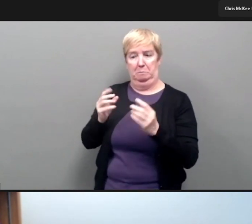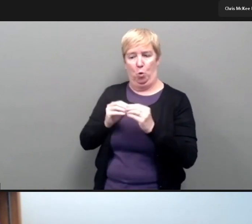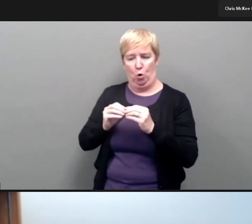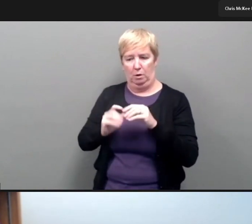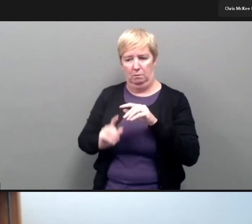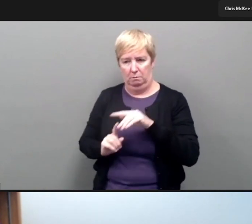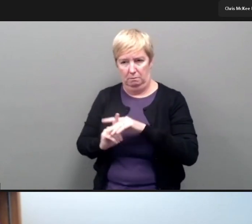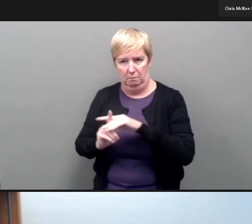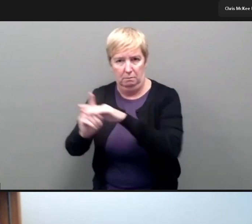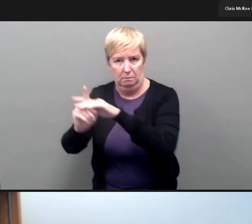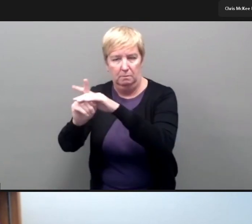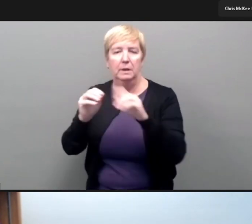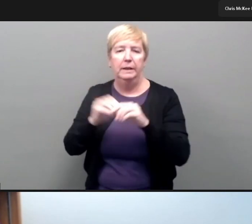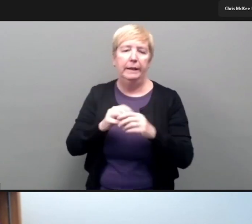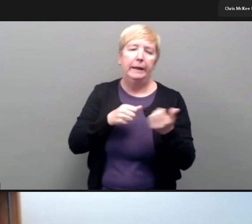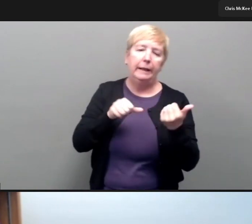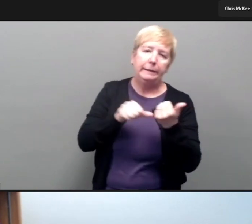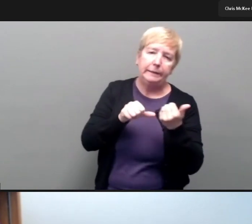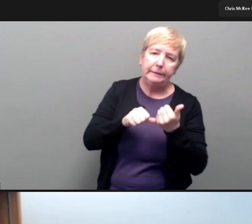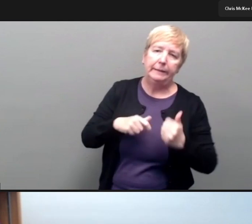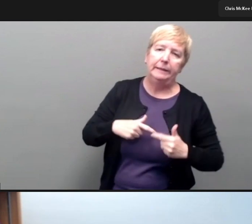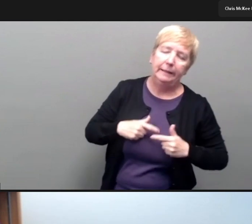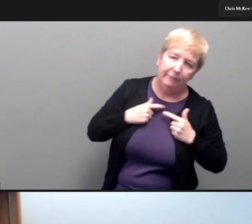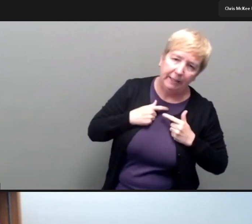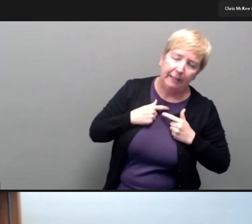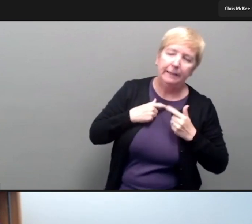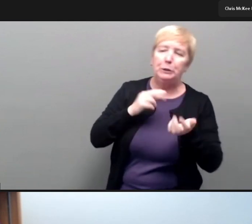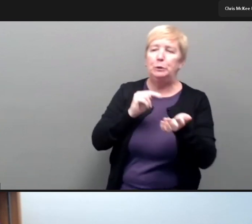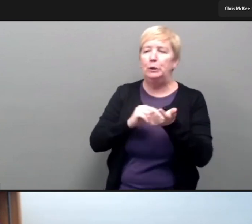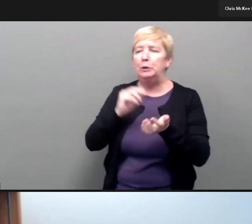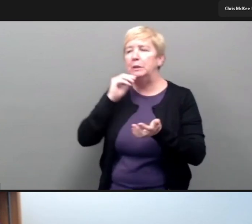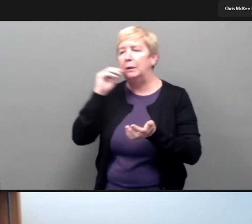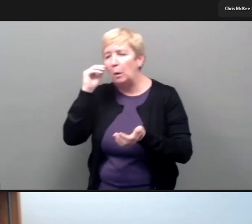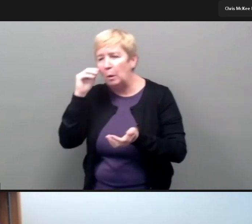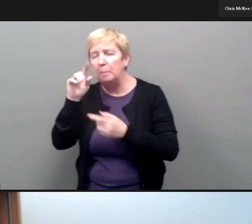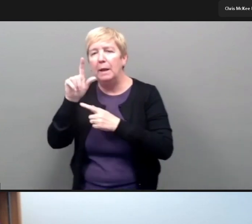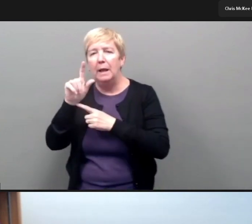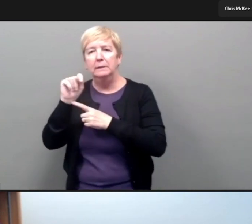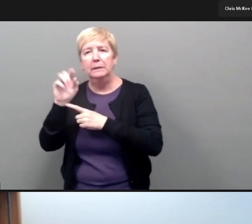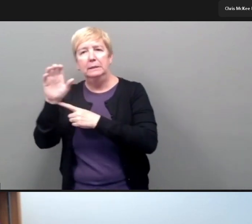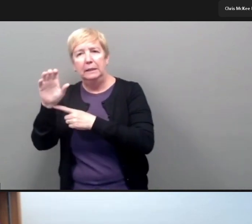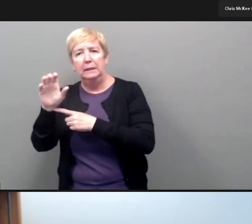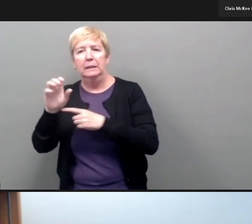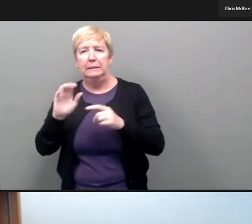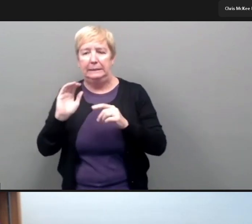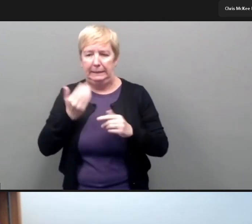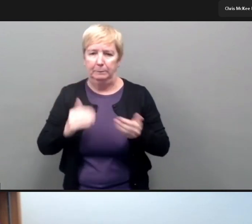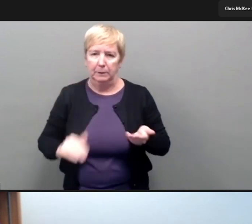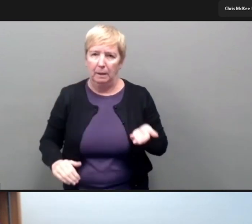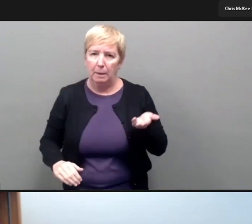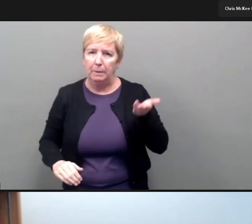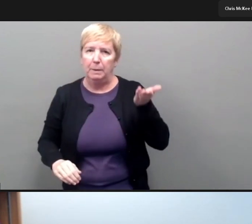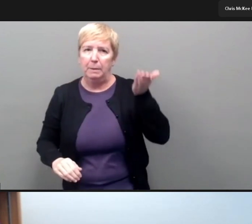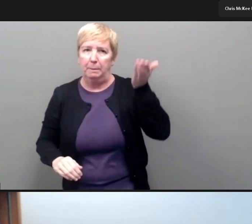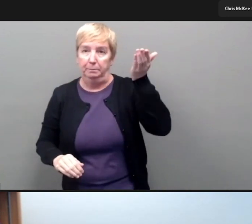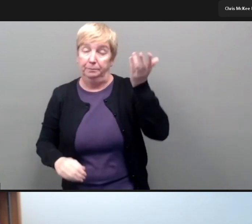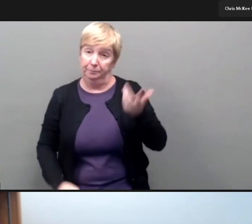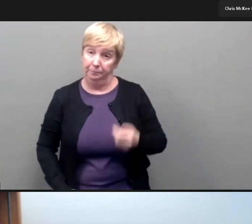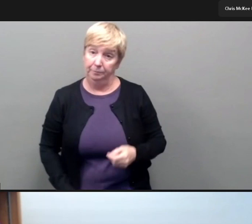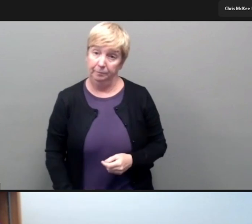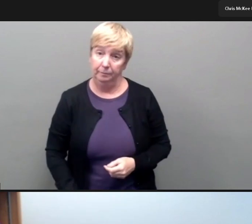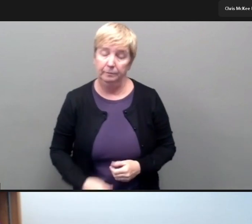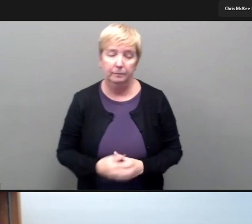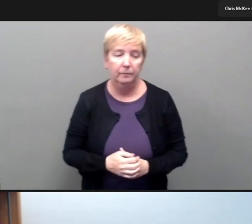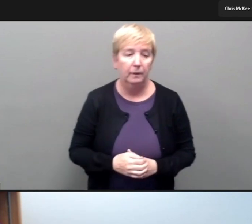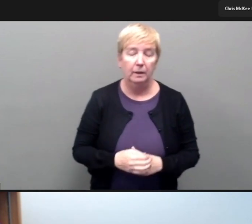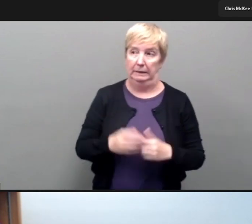nursing home facilities. And just kind of looking at the daily reports, there is that sort of list of cases and places where cases have